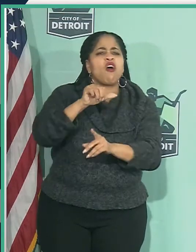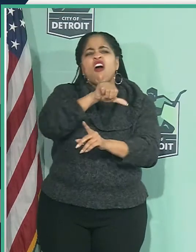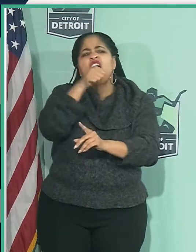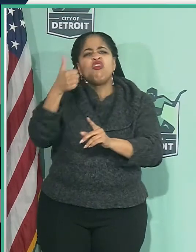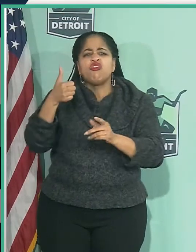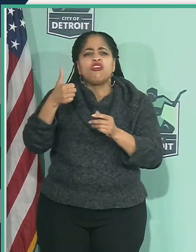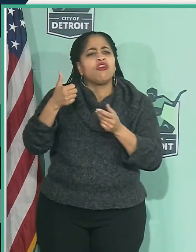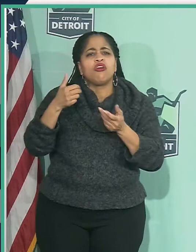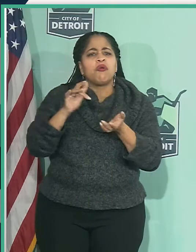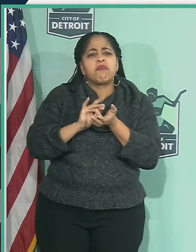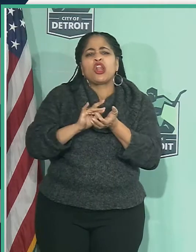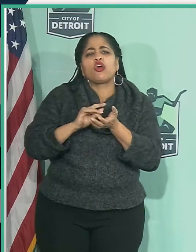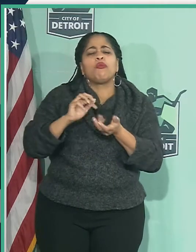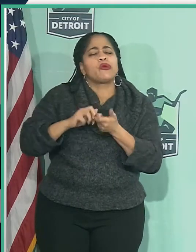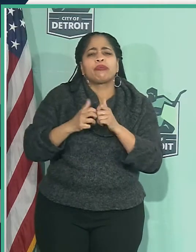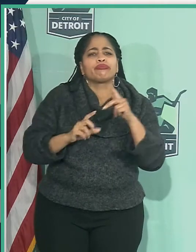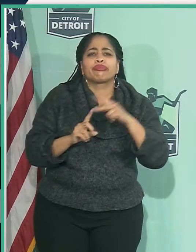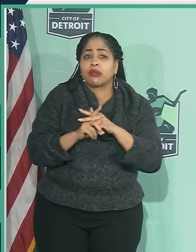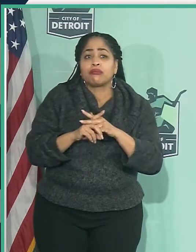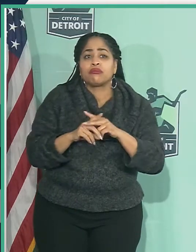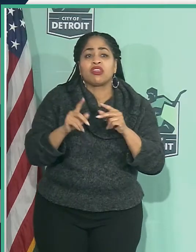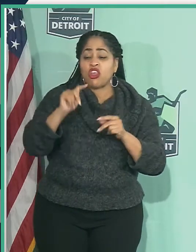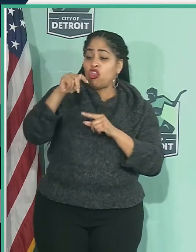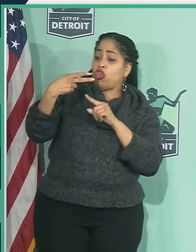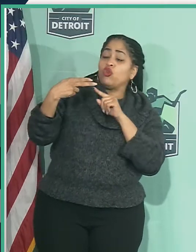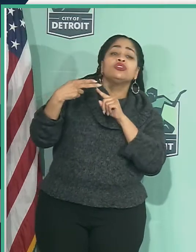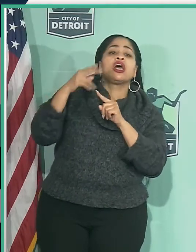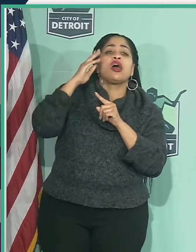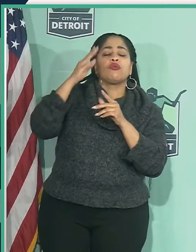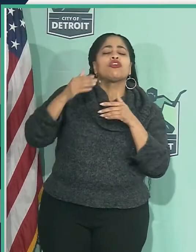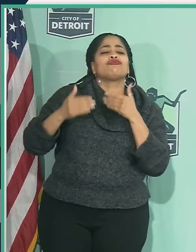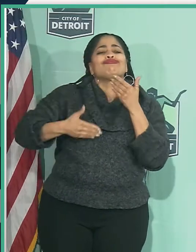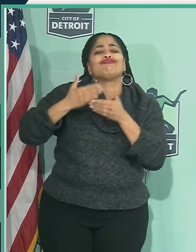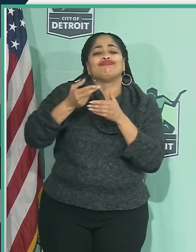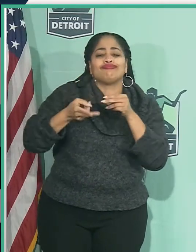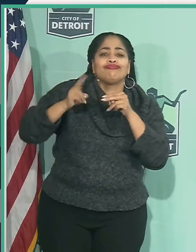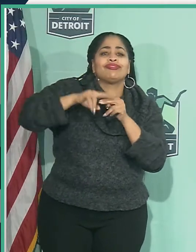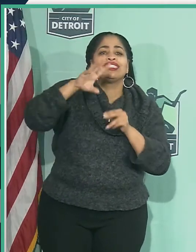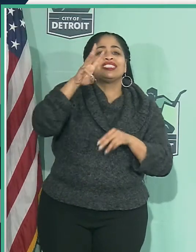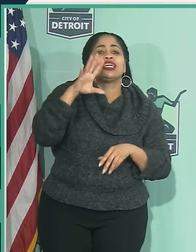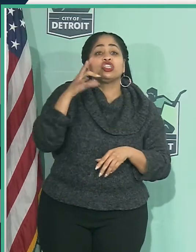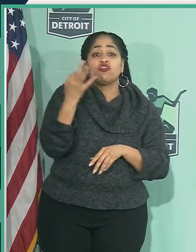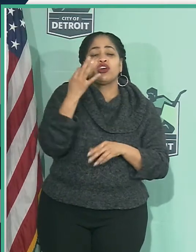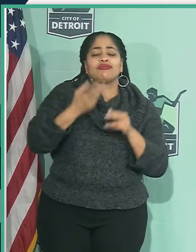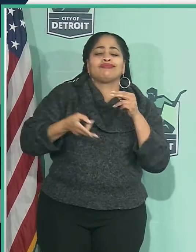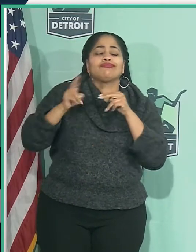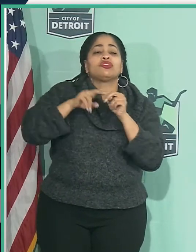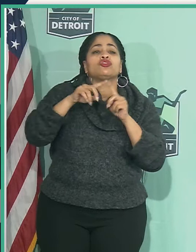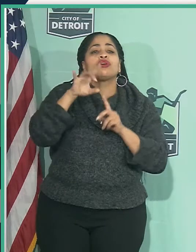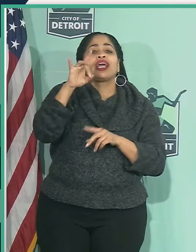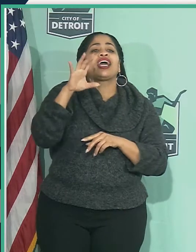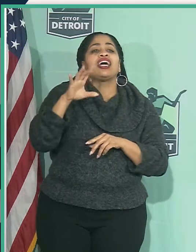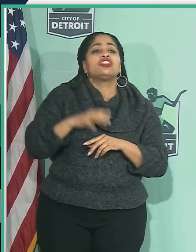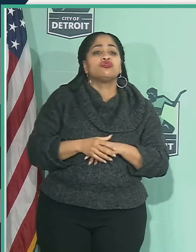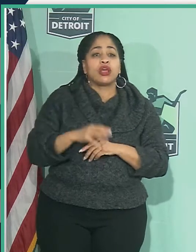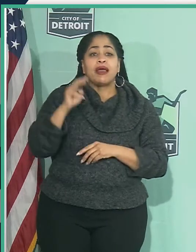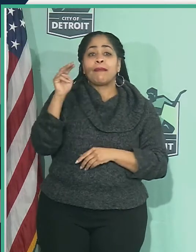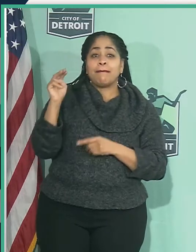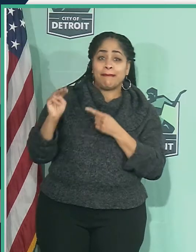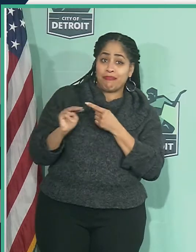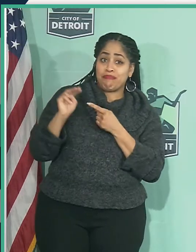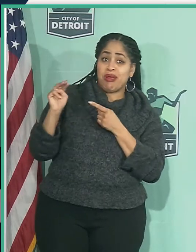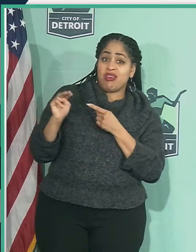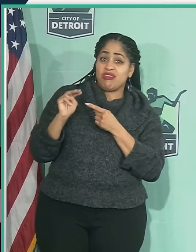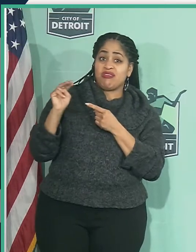another situation. Then on Thursday, we're going to ramp up to 600. Friday, we're going to ramp up to 800.